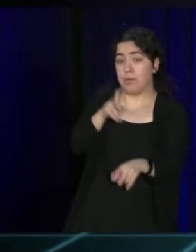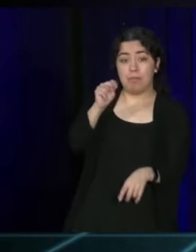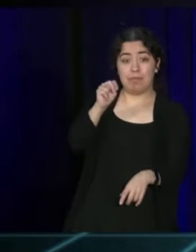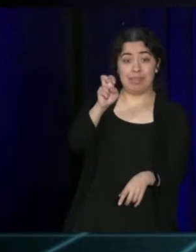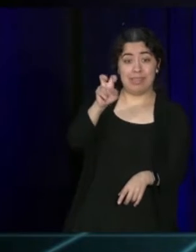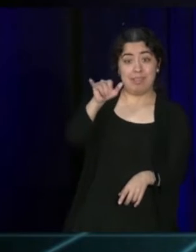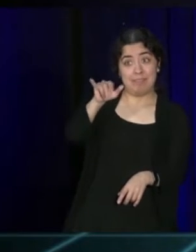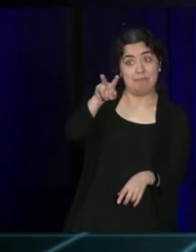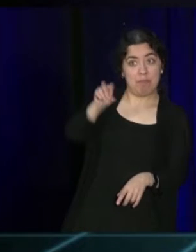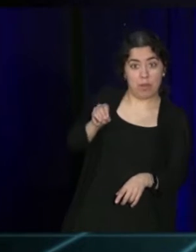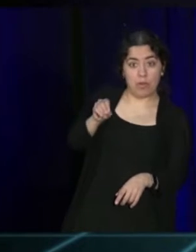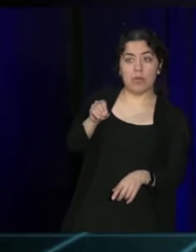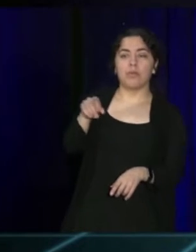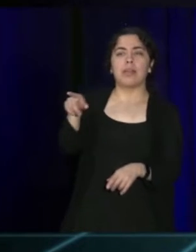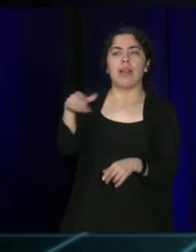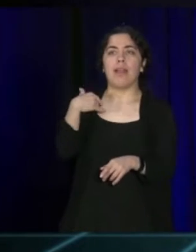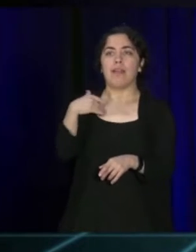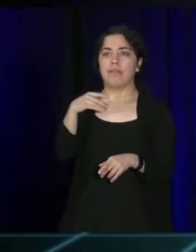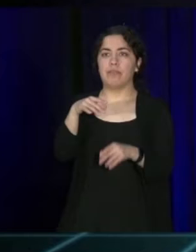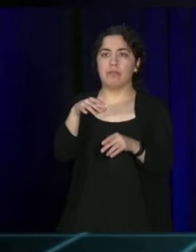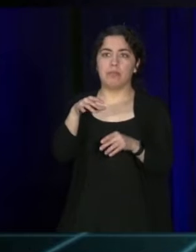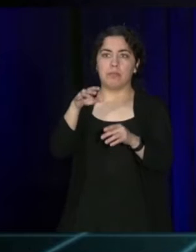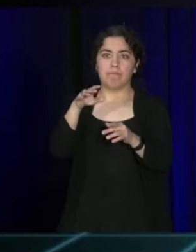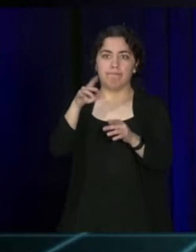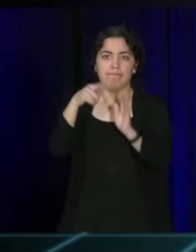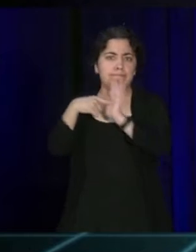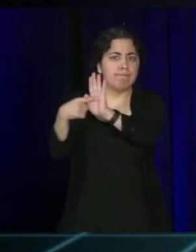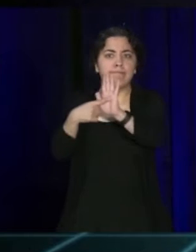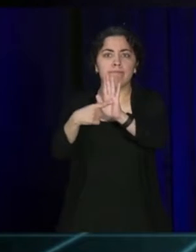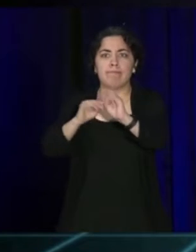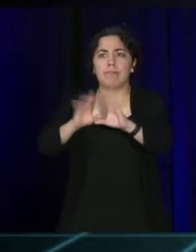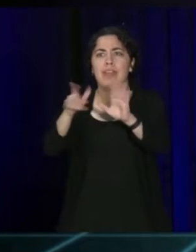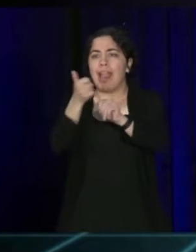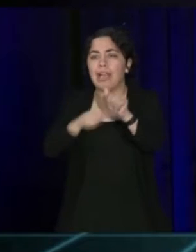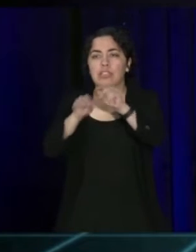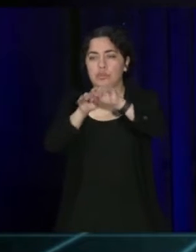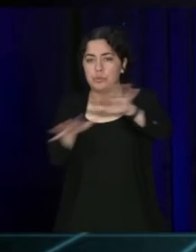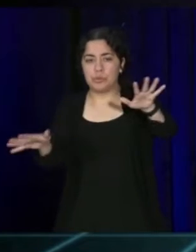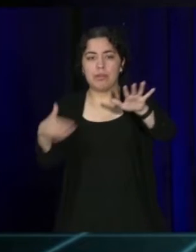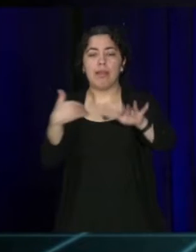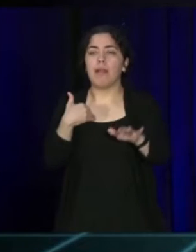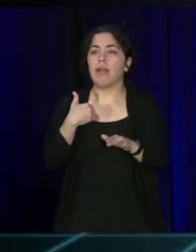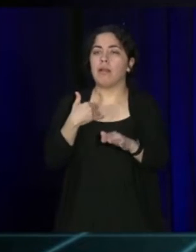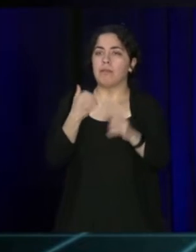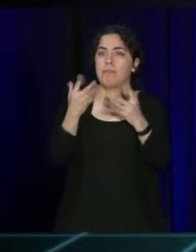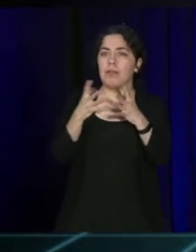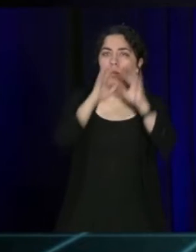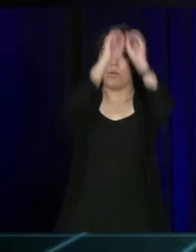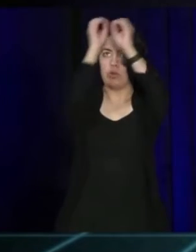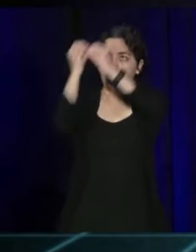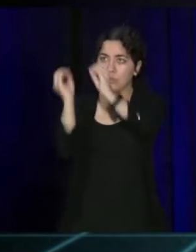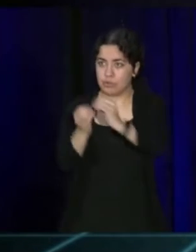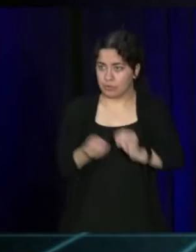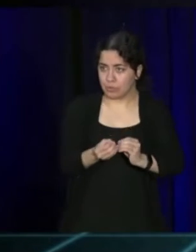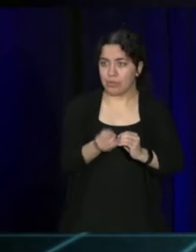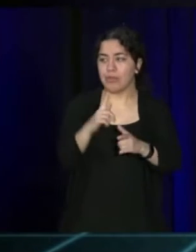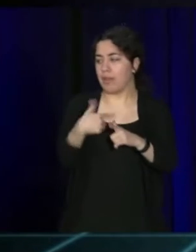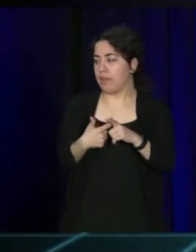any sort of distribution data. So here is a bunch of different organizations, and then you have the repos and the breakdown of